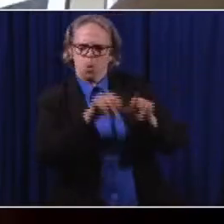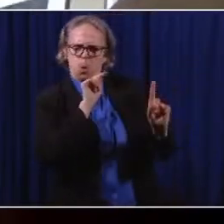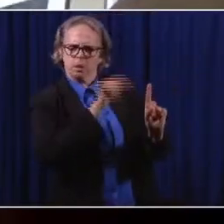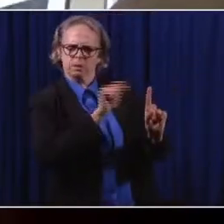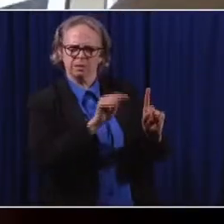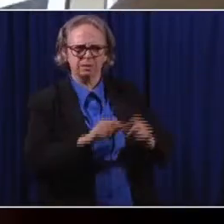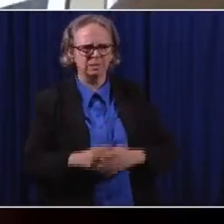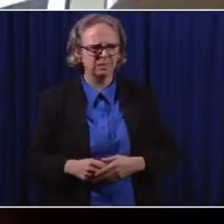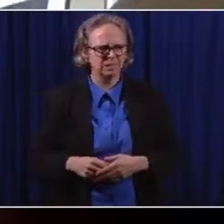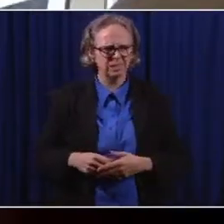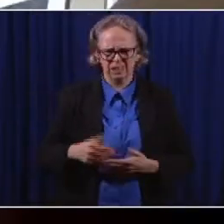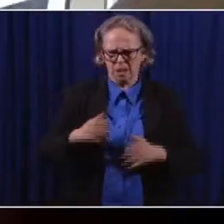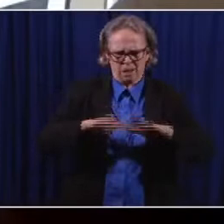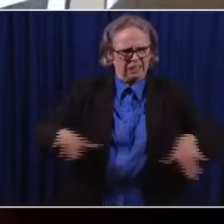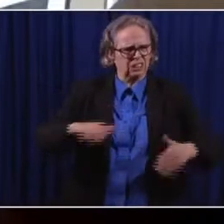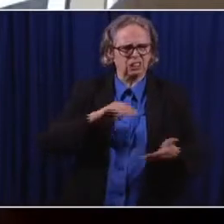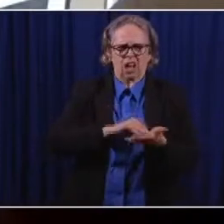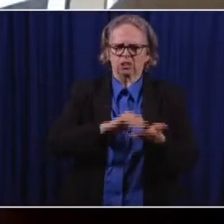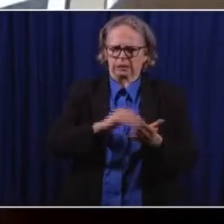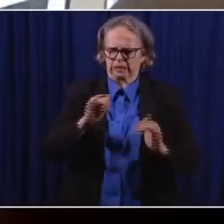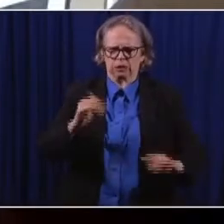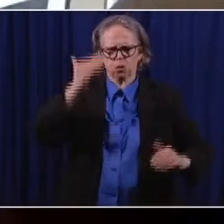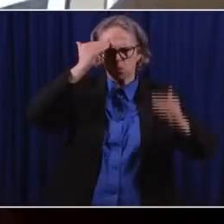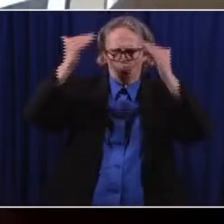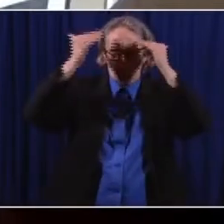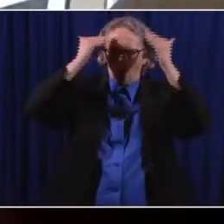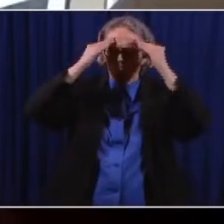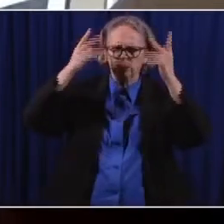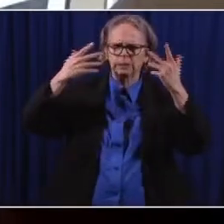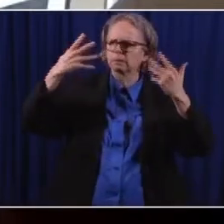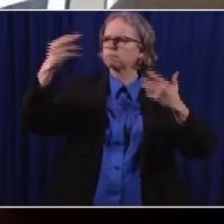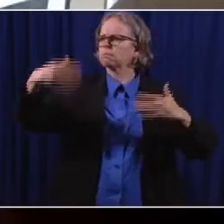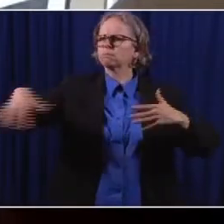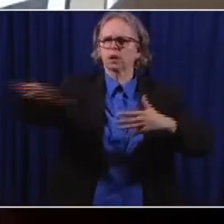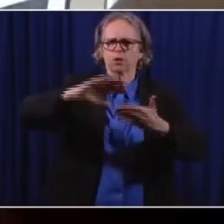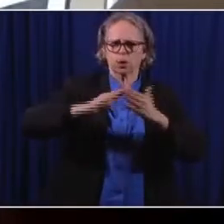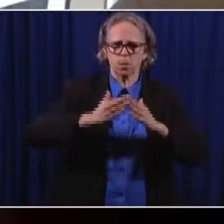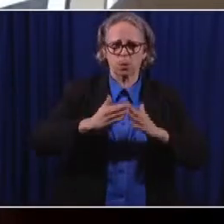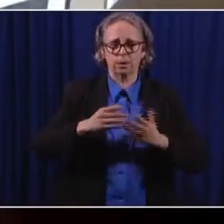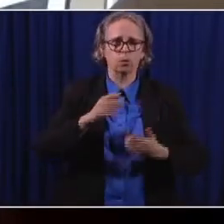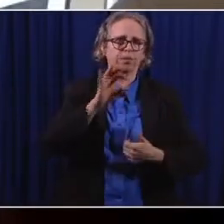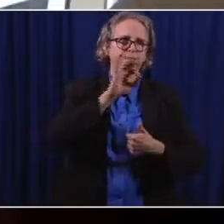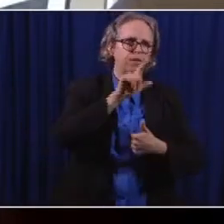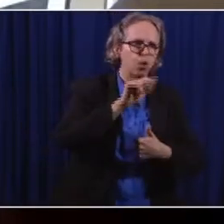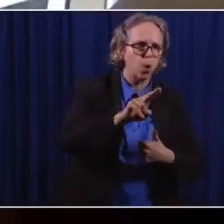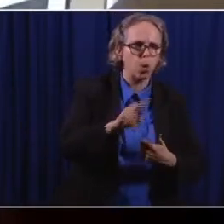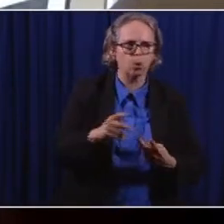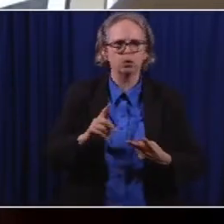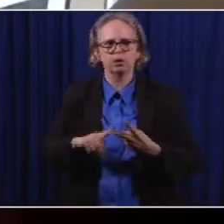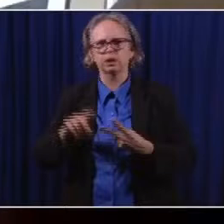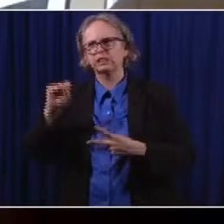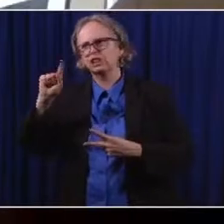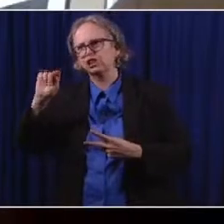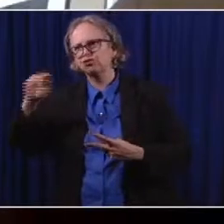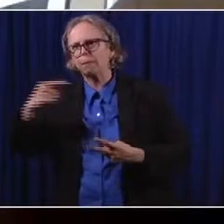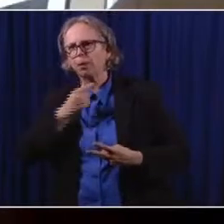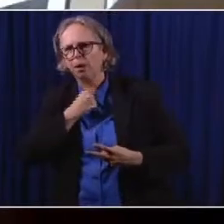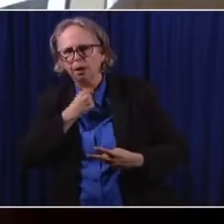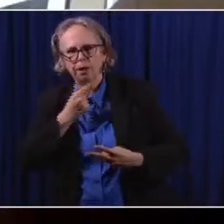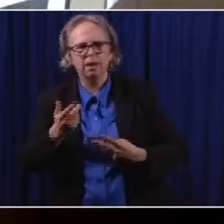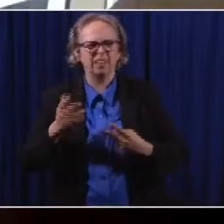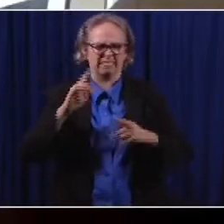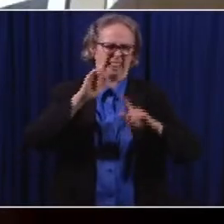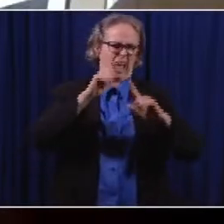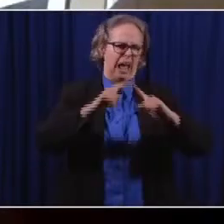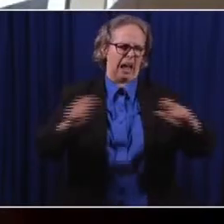it's strep or flu or things like that. And now this really enriches their knowledge even more, so that if somebody were to go to their